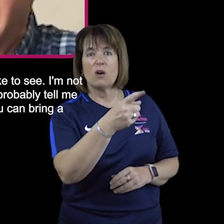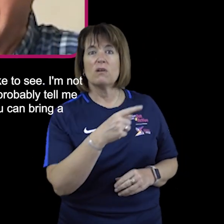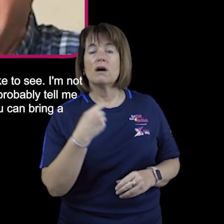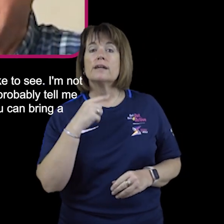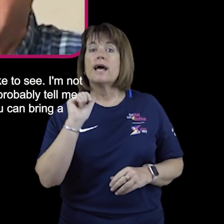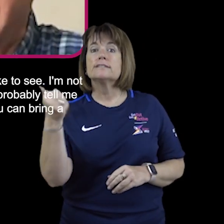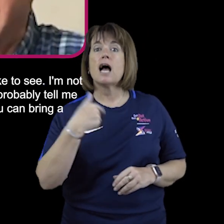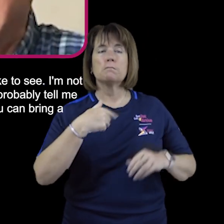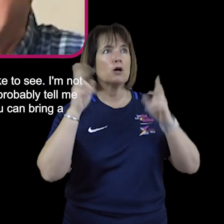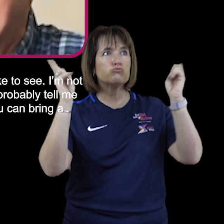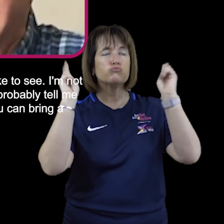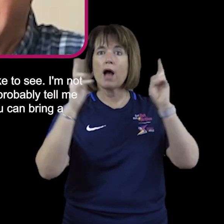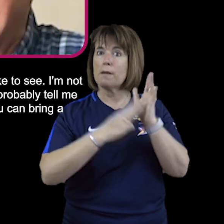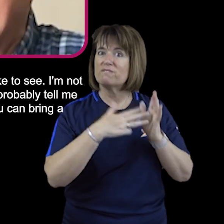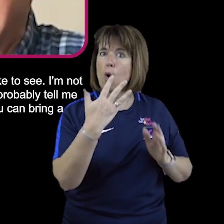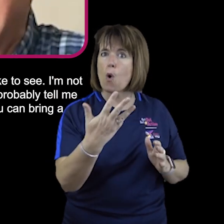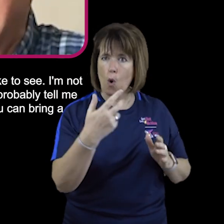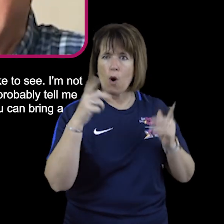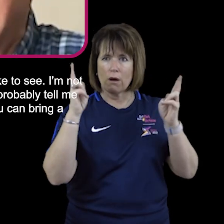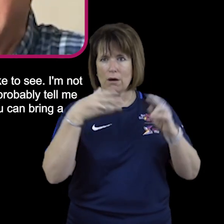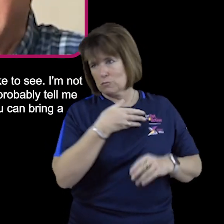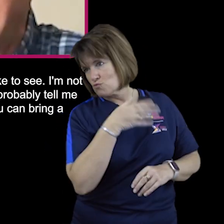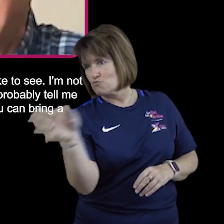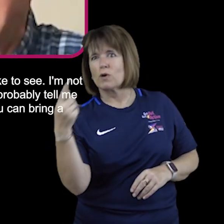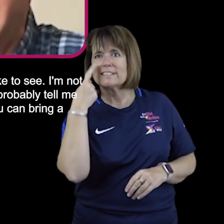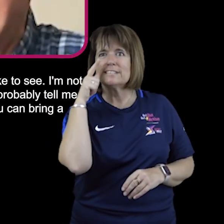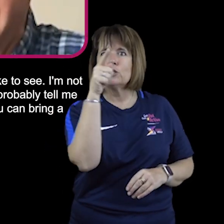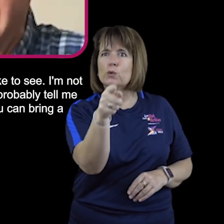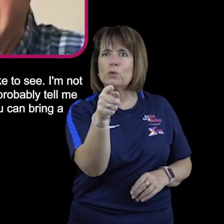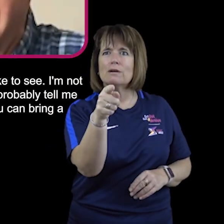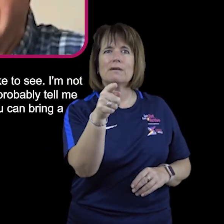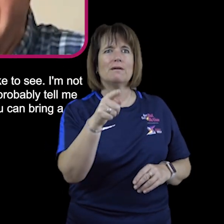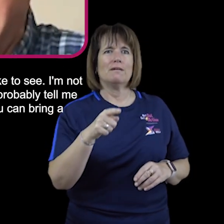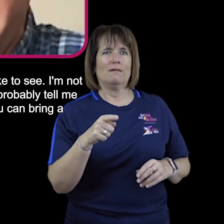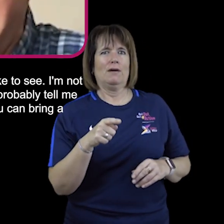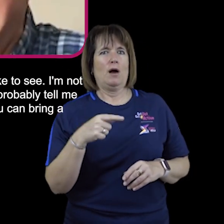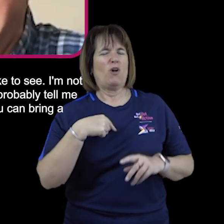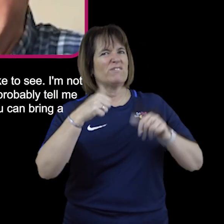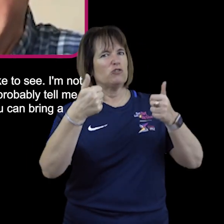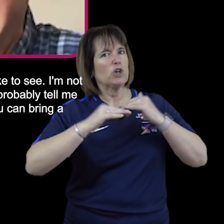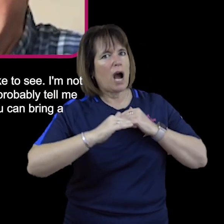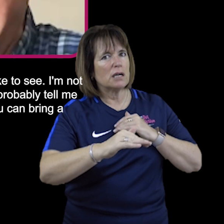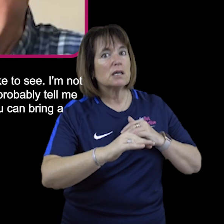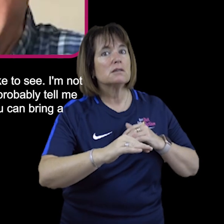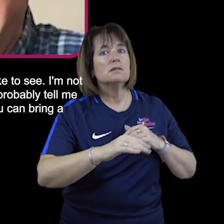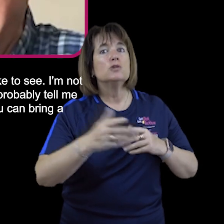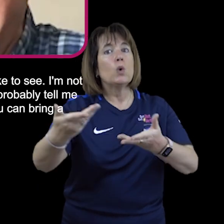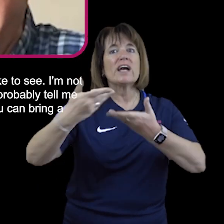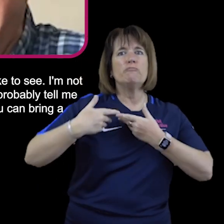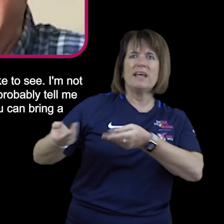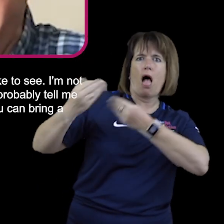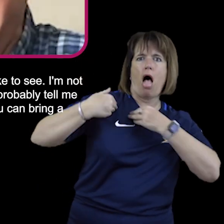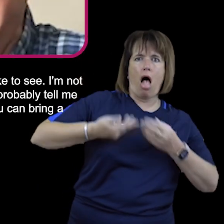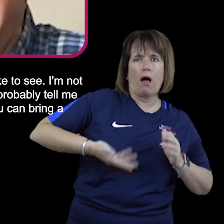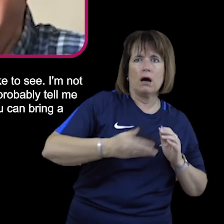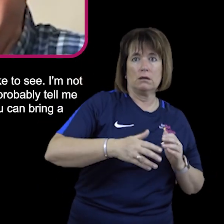Well, I tell you what, when I'm going down the M4 next, I'm going to call you and I'd like to come and see. I'm not very good at